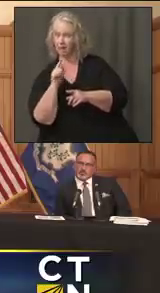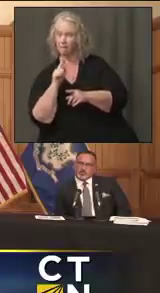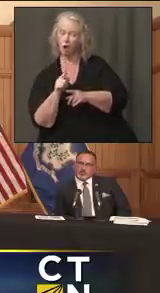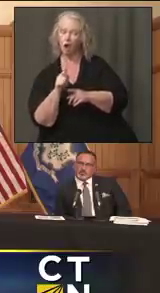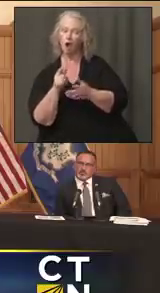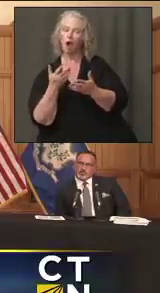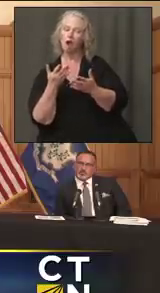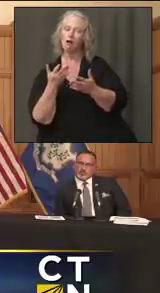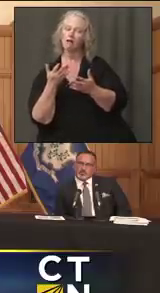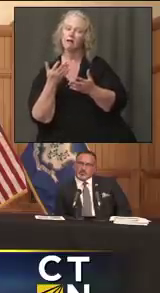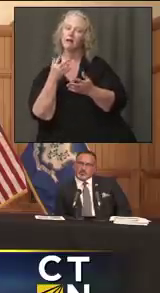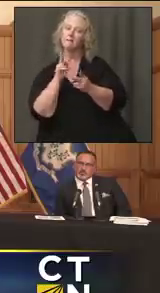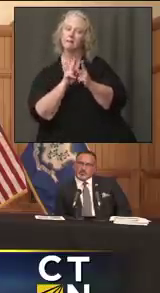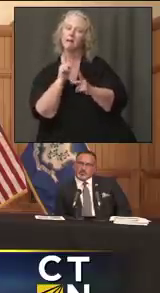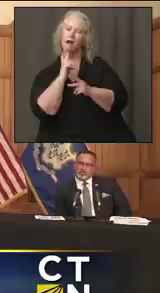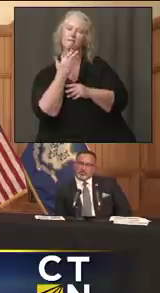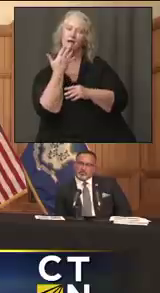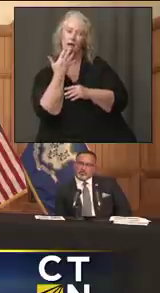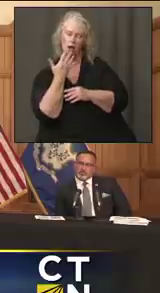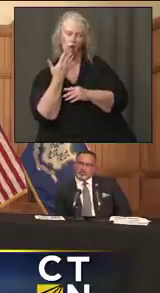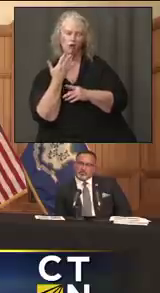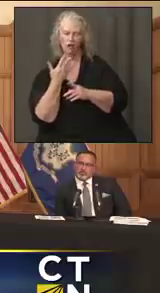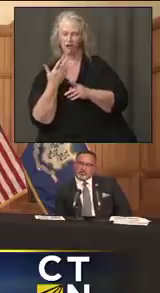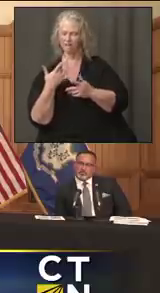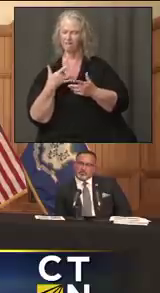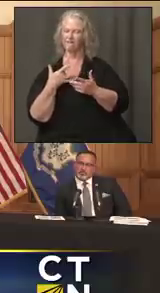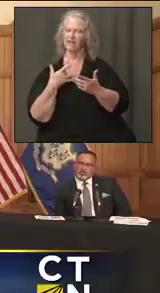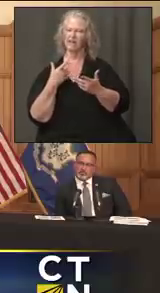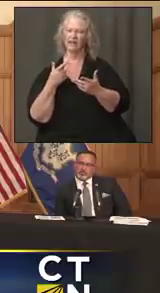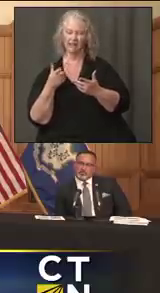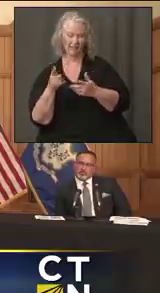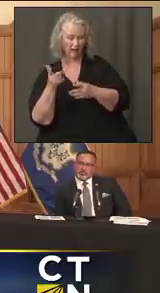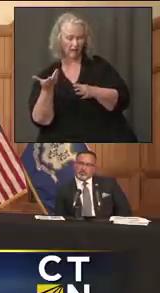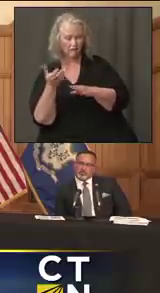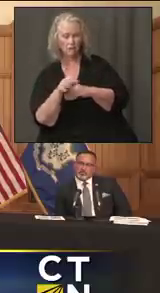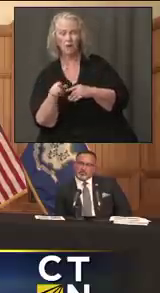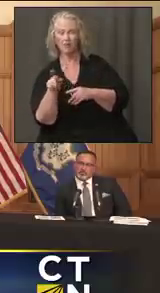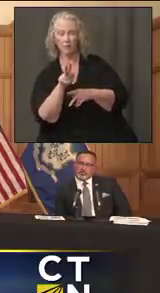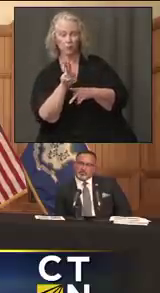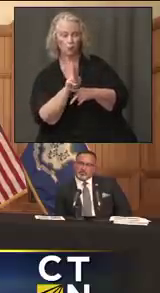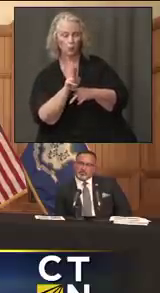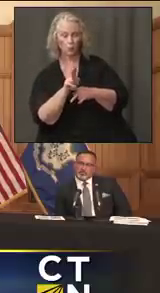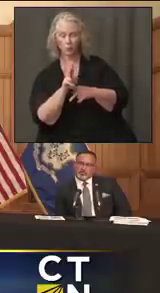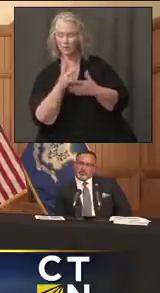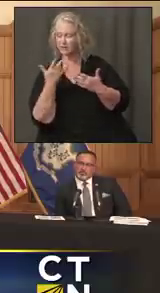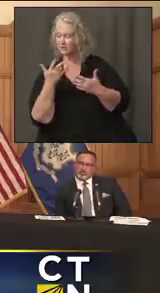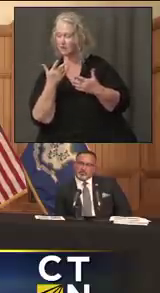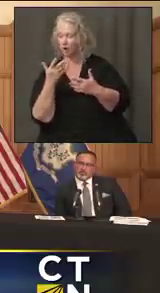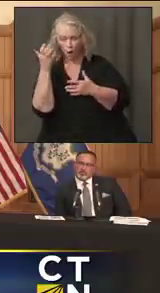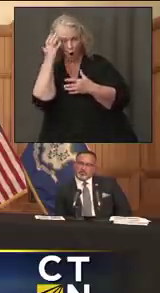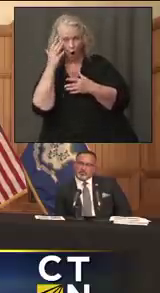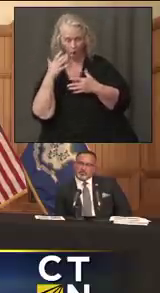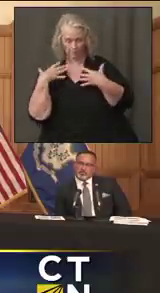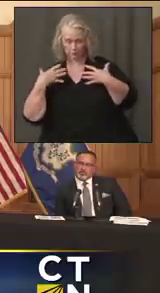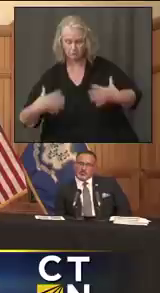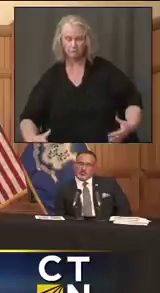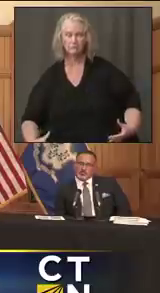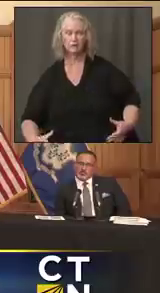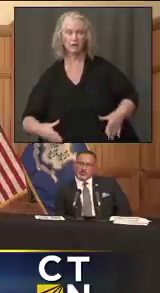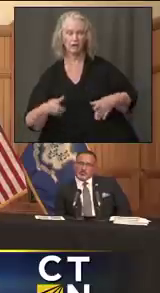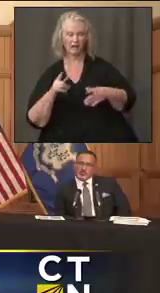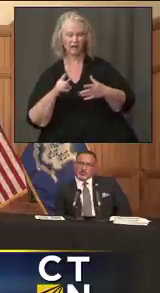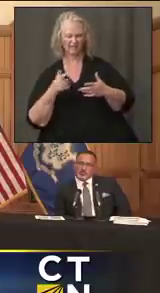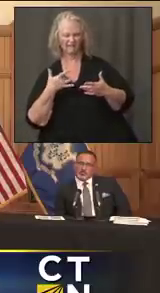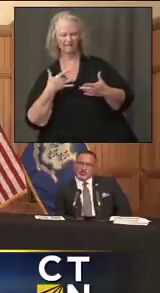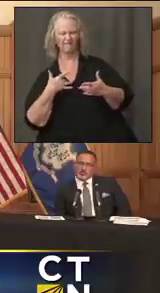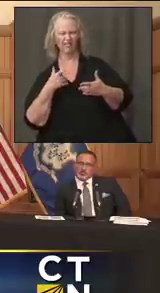previous actions and comments, specifically calling the use of trash bags for protective gear as a preference among workers, are evidence